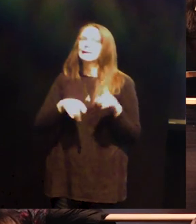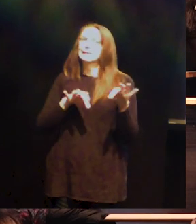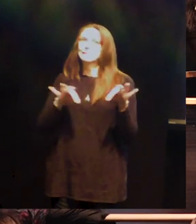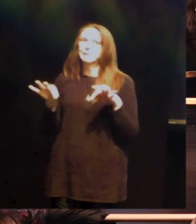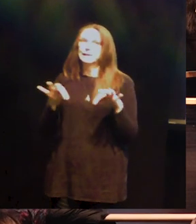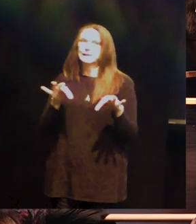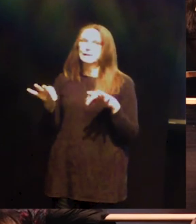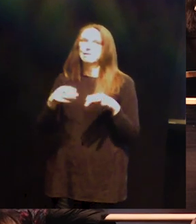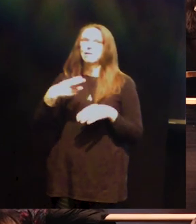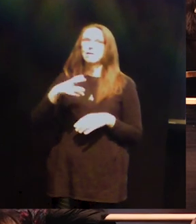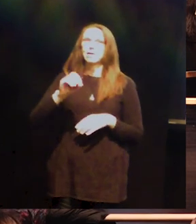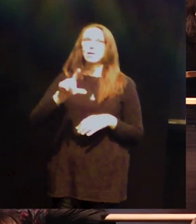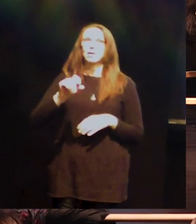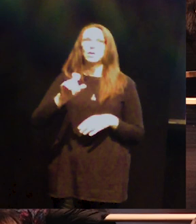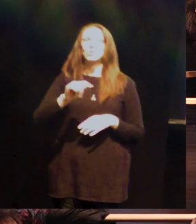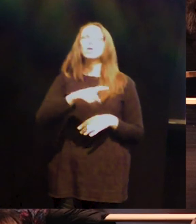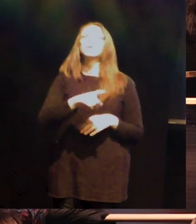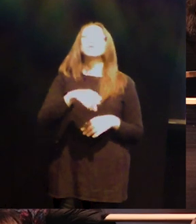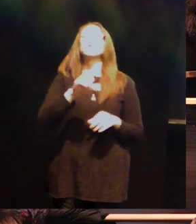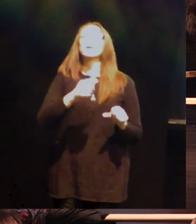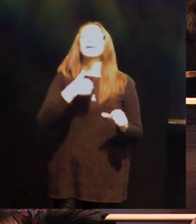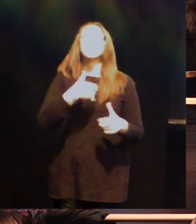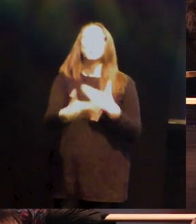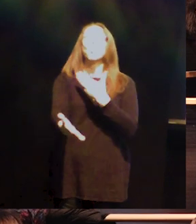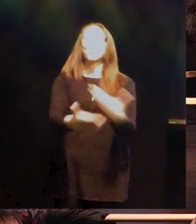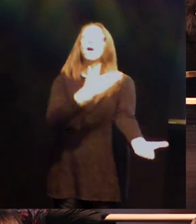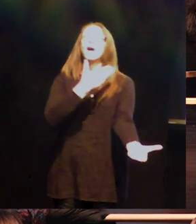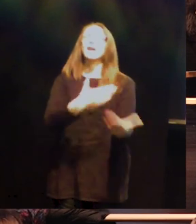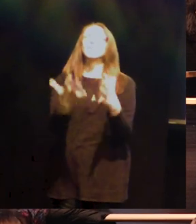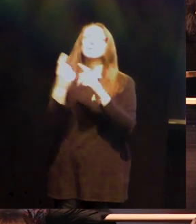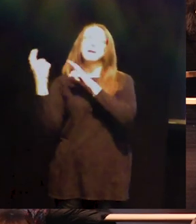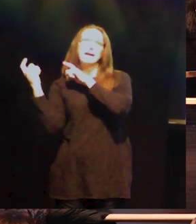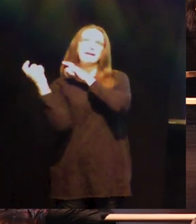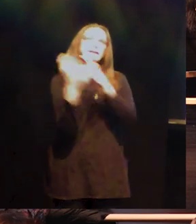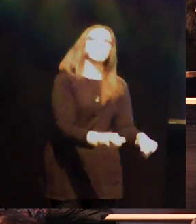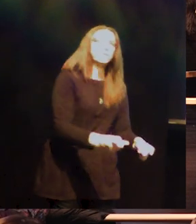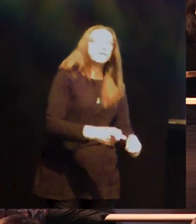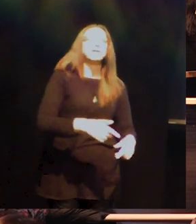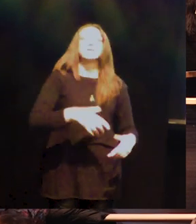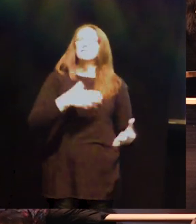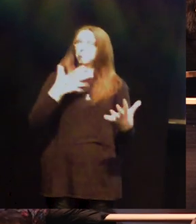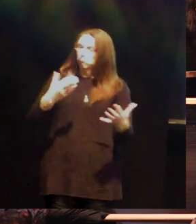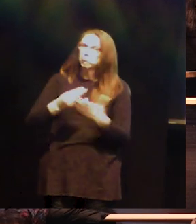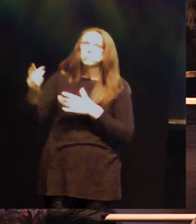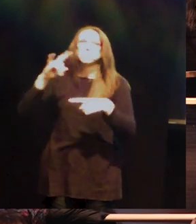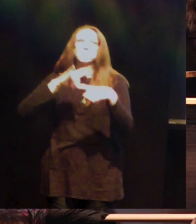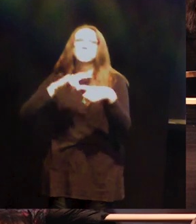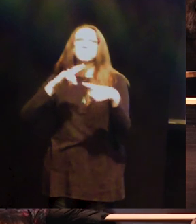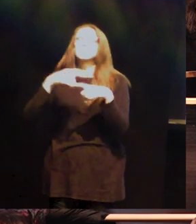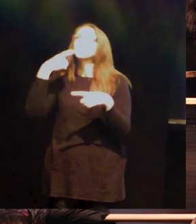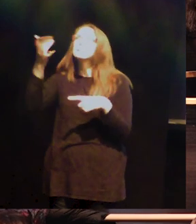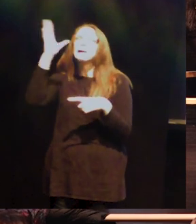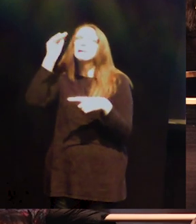explain the Holocaust. She's allowed to have whatever she wants, okay? So get her the Marlboro cigarettes. We'll tell the guy in